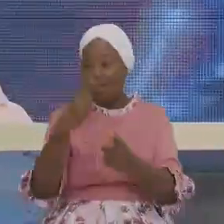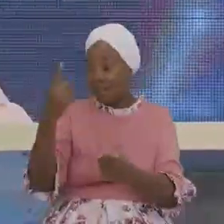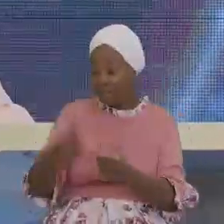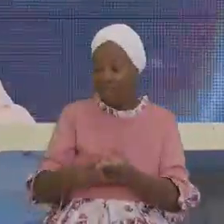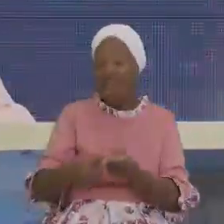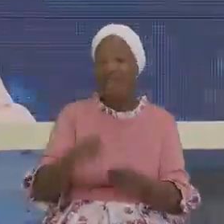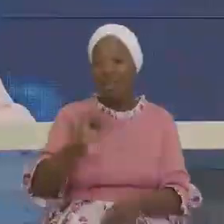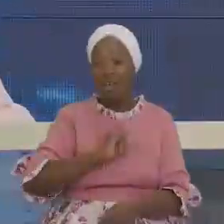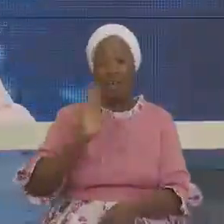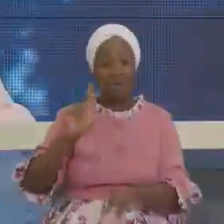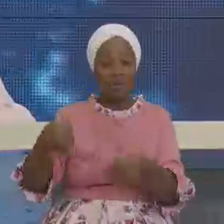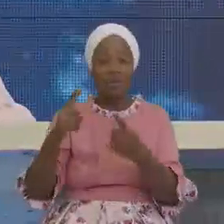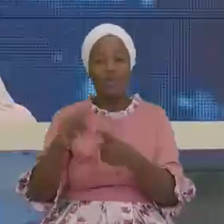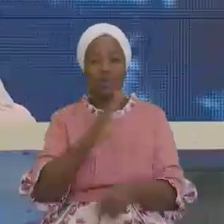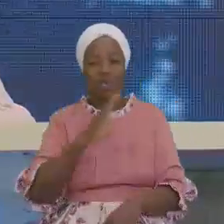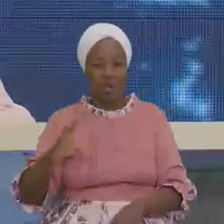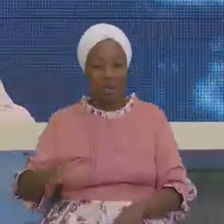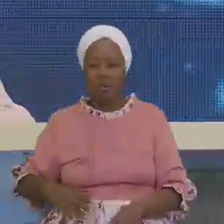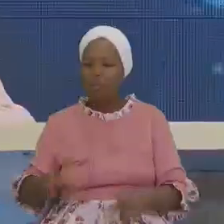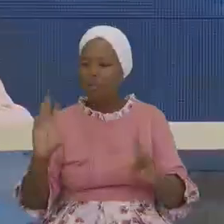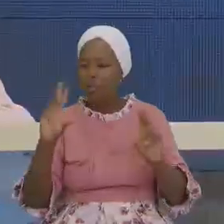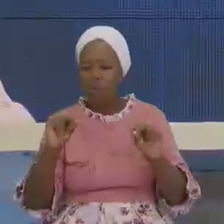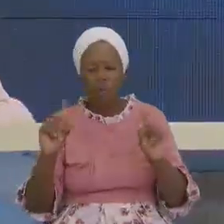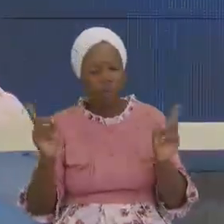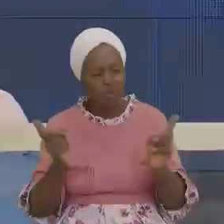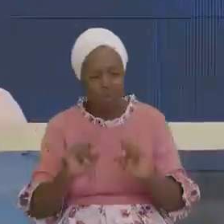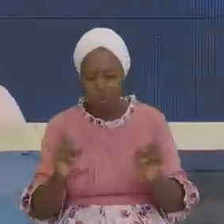to Christ. No, no, no.